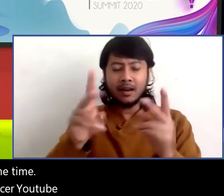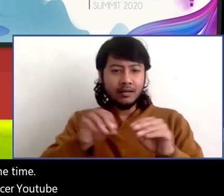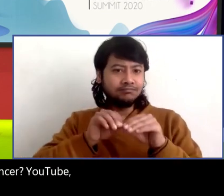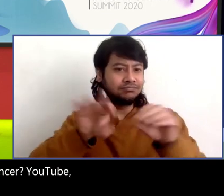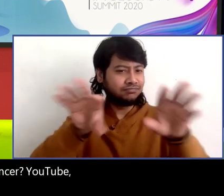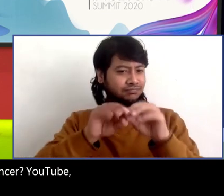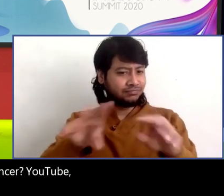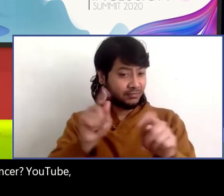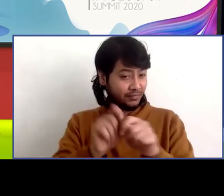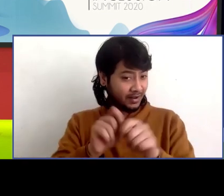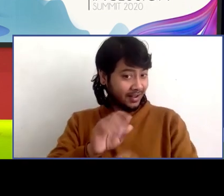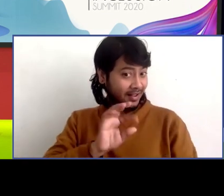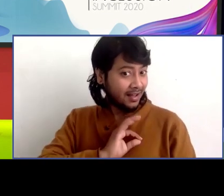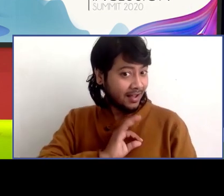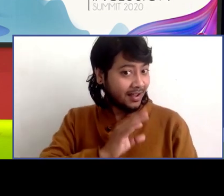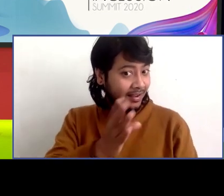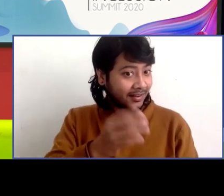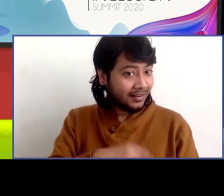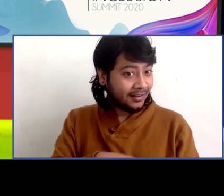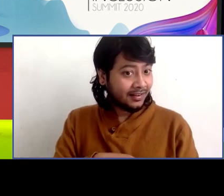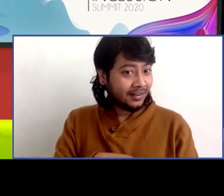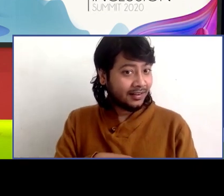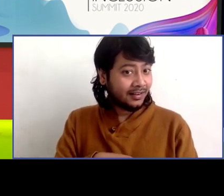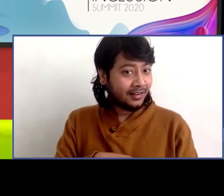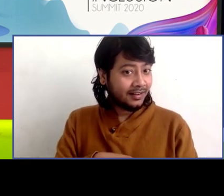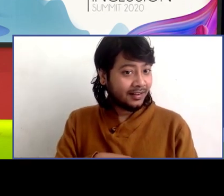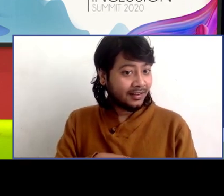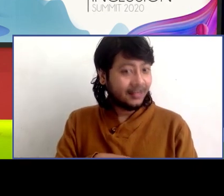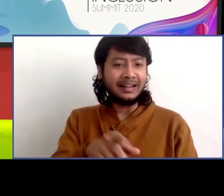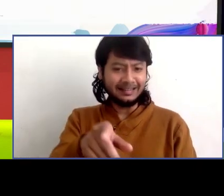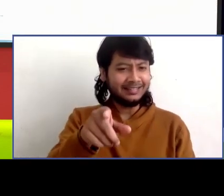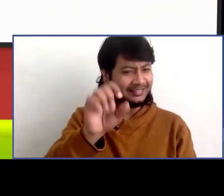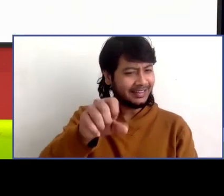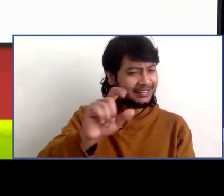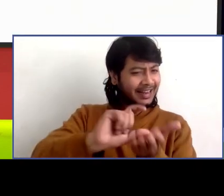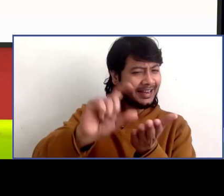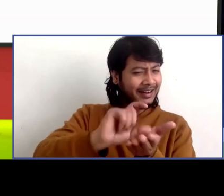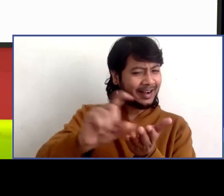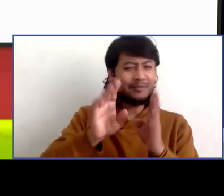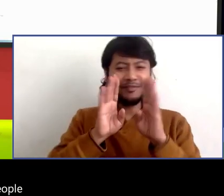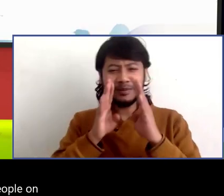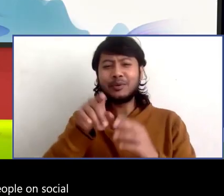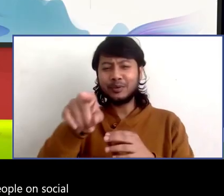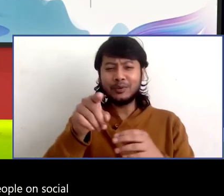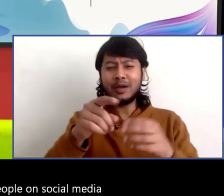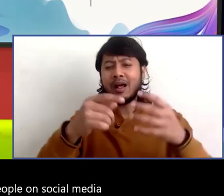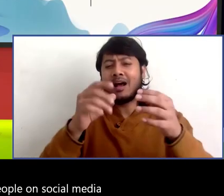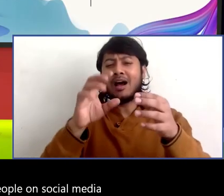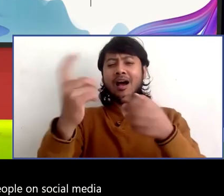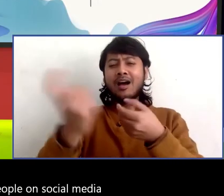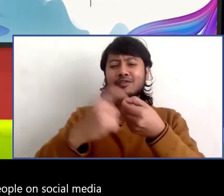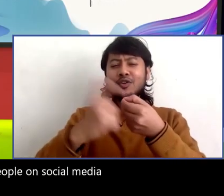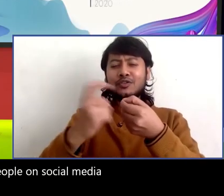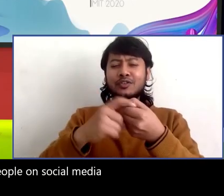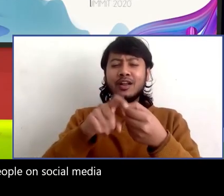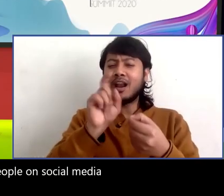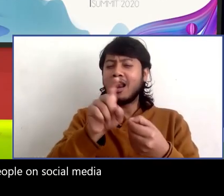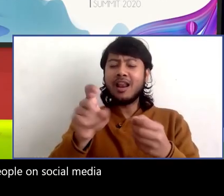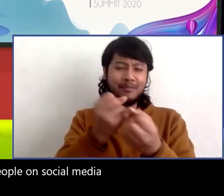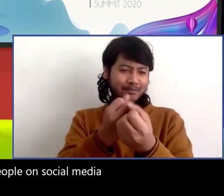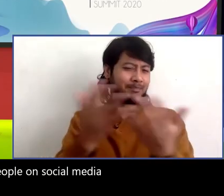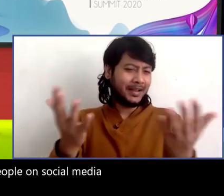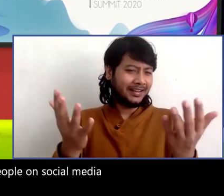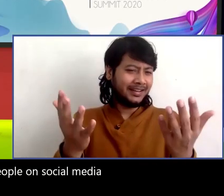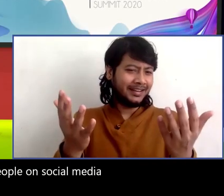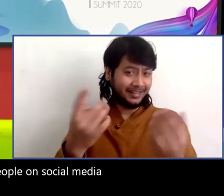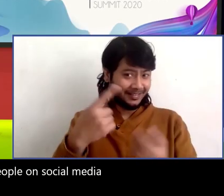some of you will have accounts and you follow a lot of people on social media, right? I have two individuals with me today. And